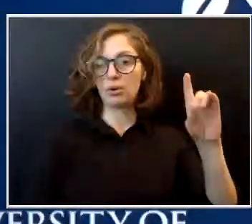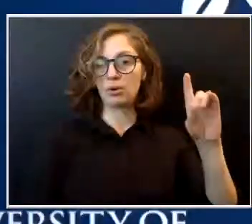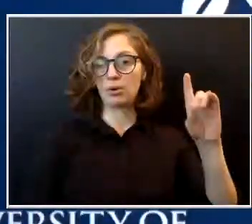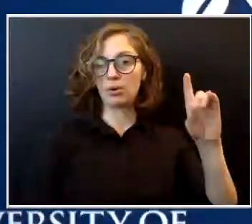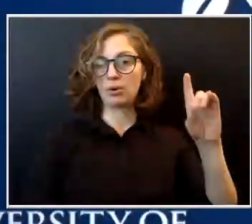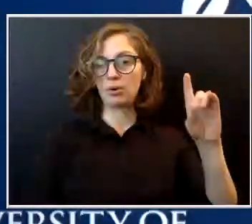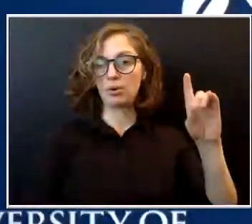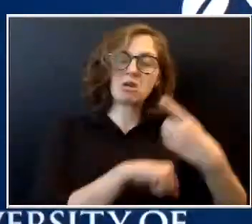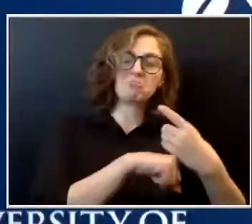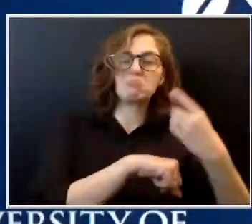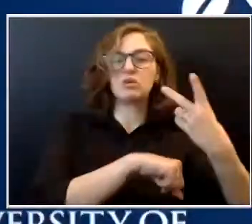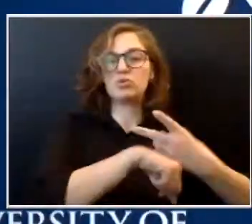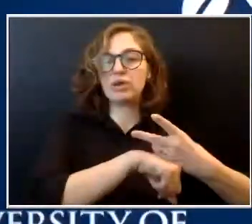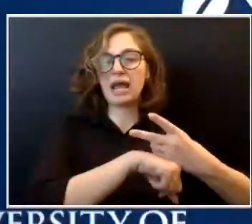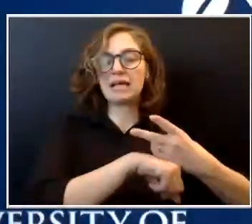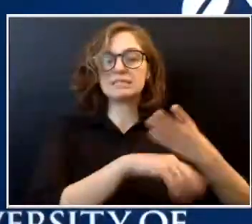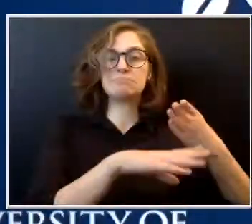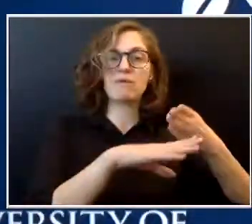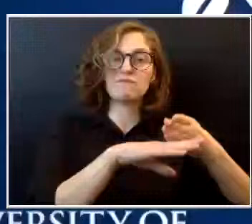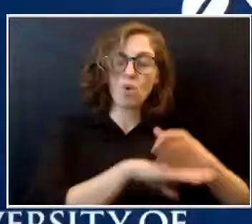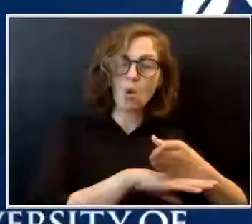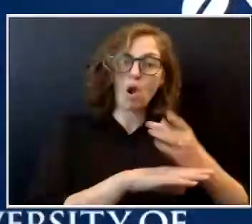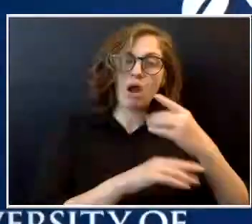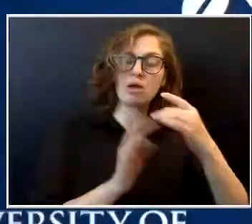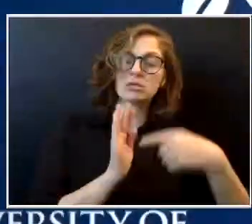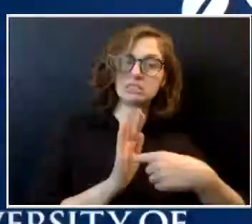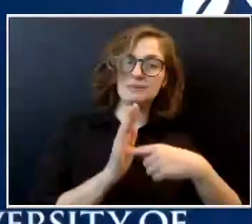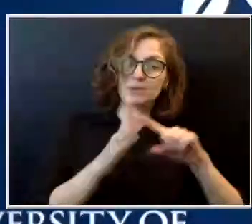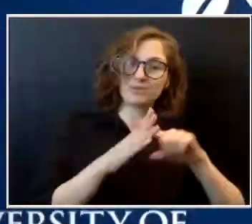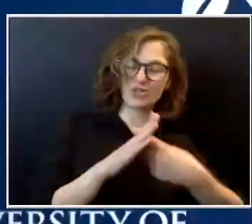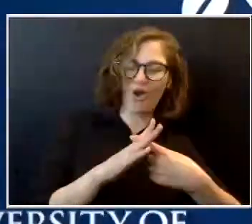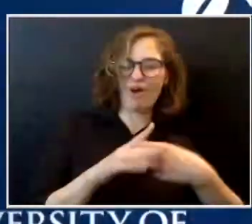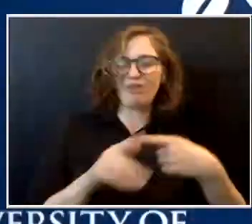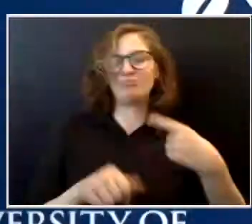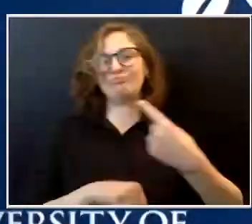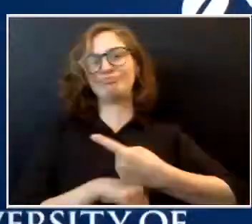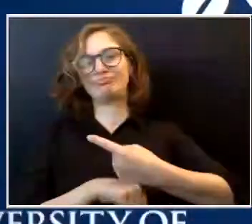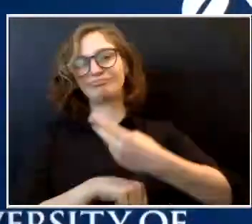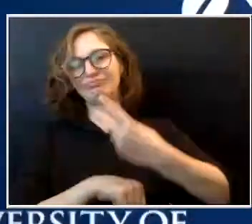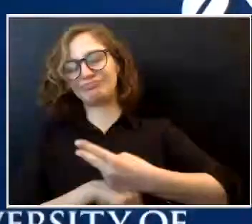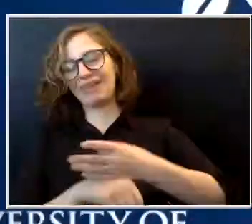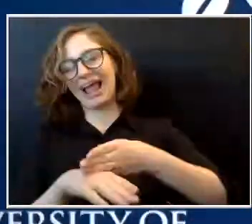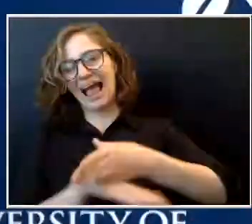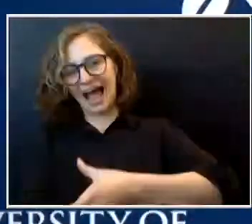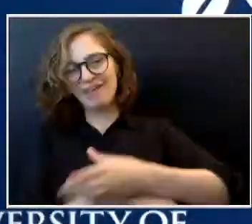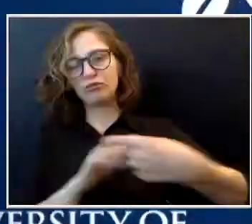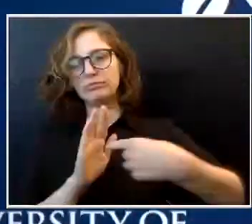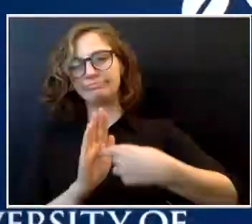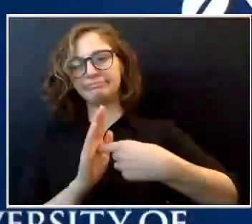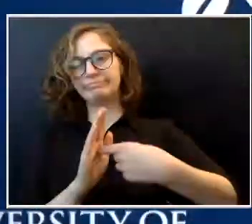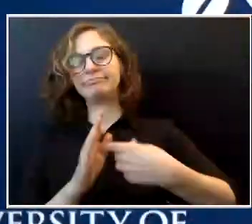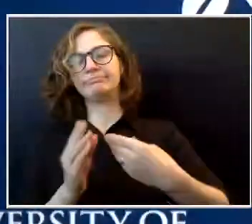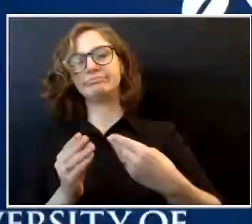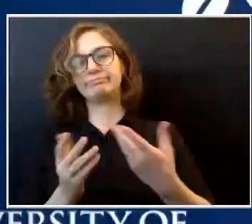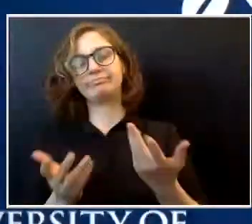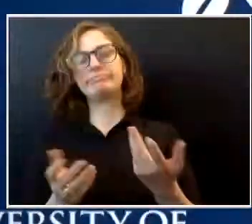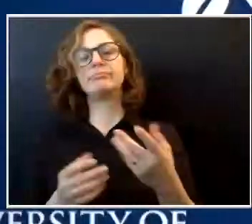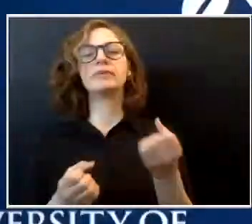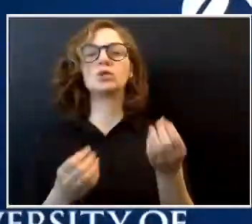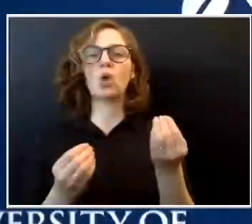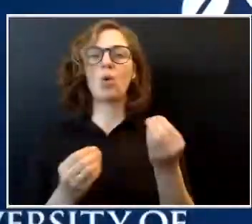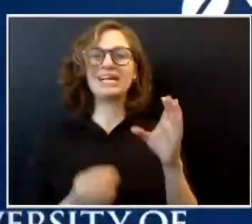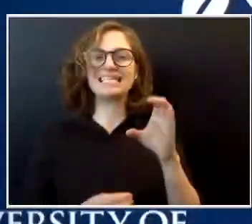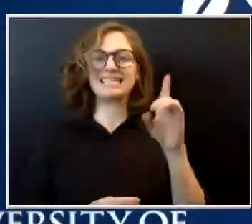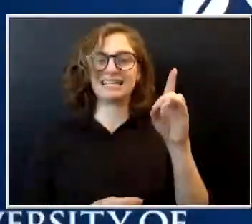after symptoms starting as well. So, the CDC did stress, or in one of the articles they did stress, that this does not